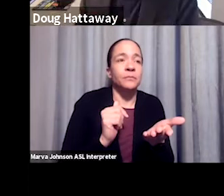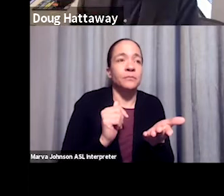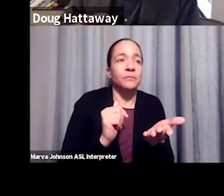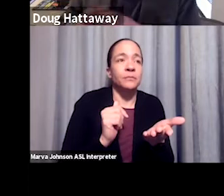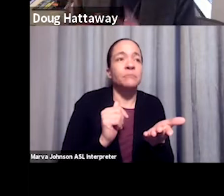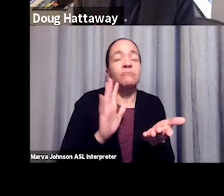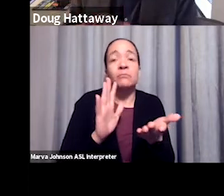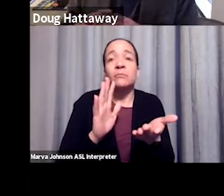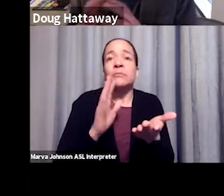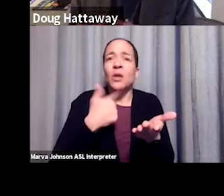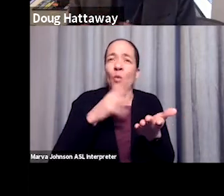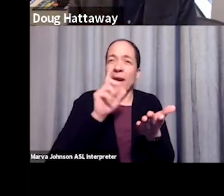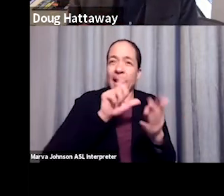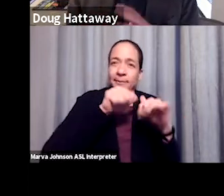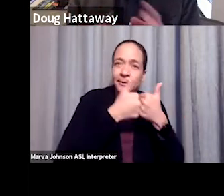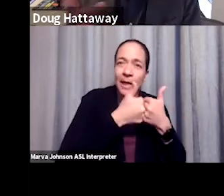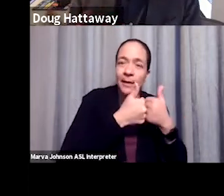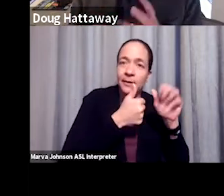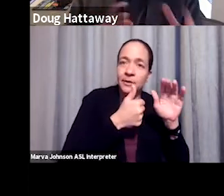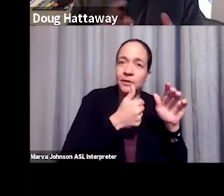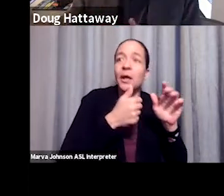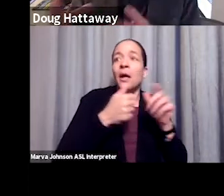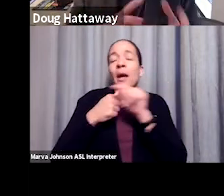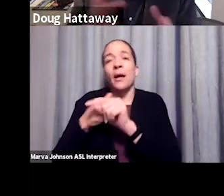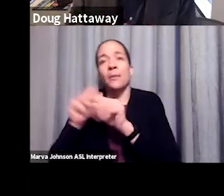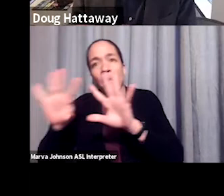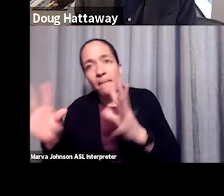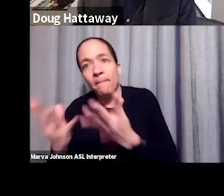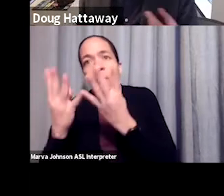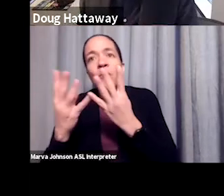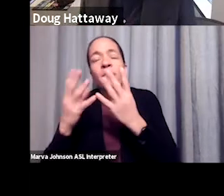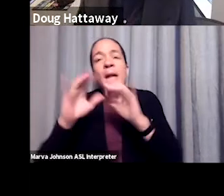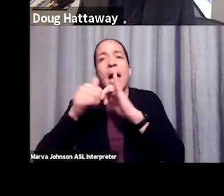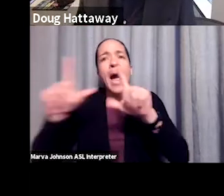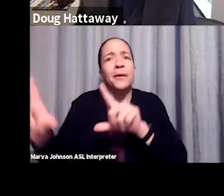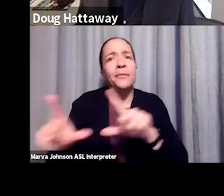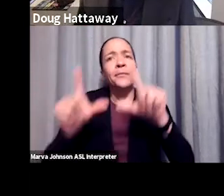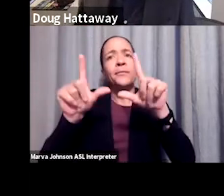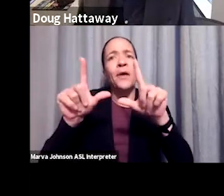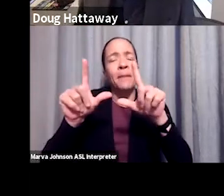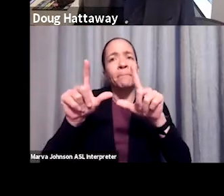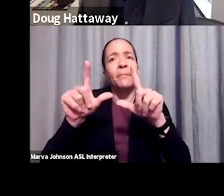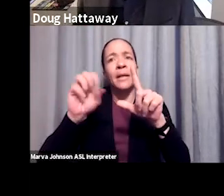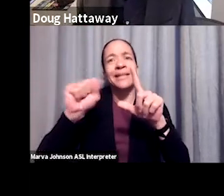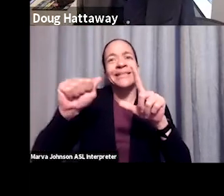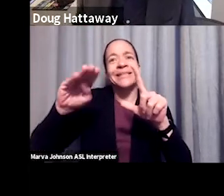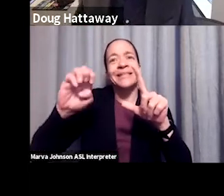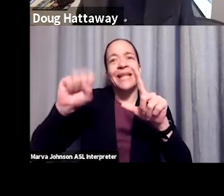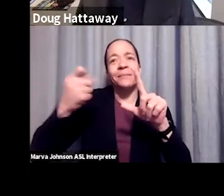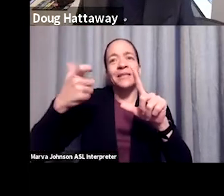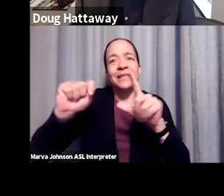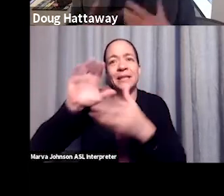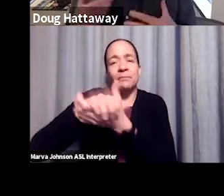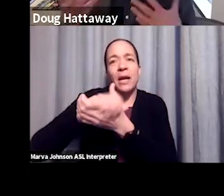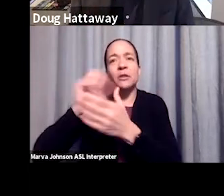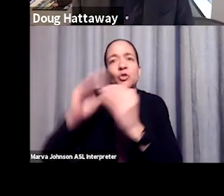Then looking at the movement, it was framing this issue of same-sex marriage or marriage equality in these terms on the next slide.